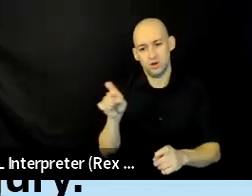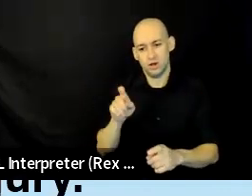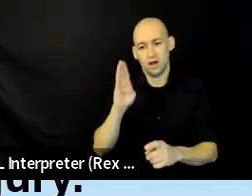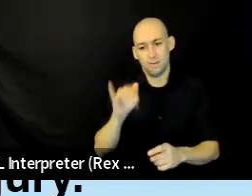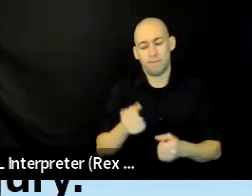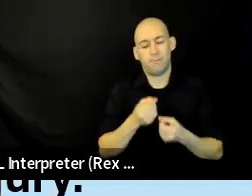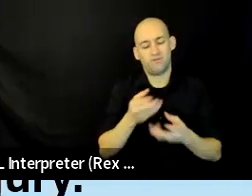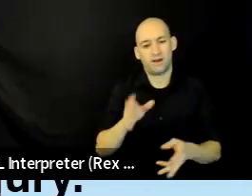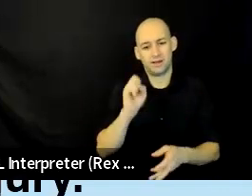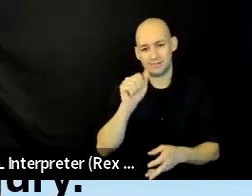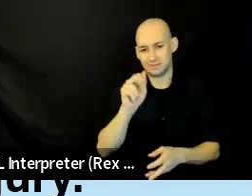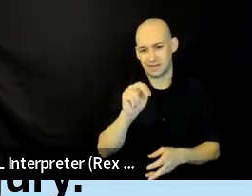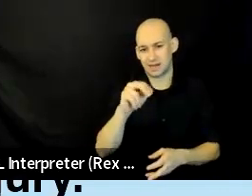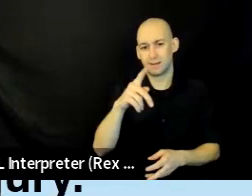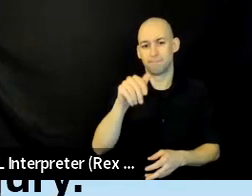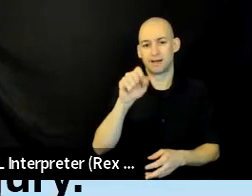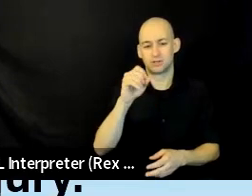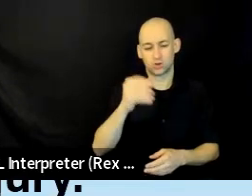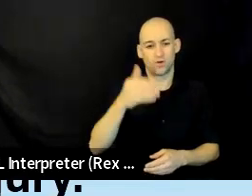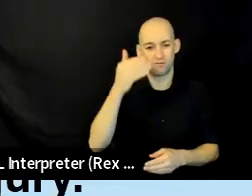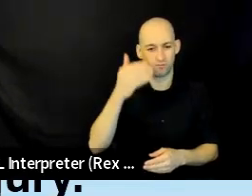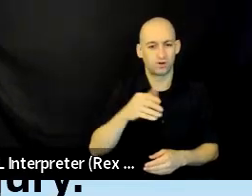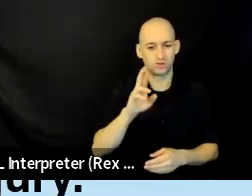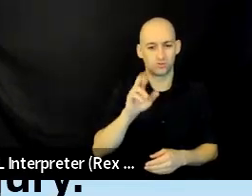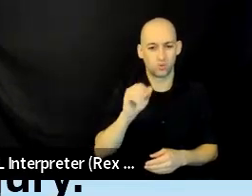Paso Circle frontage road.